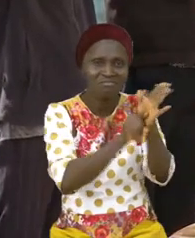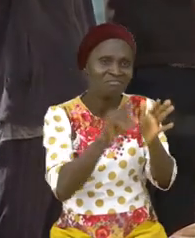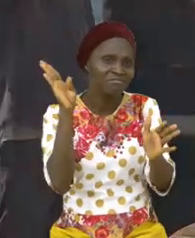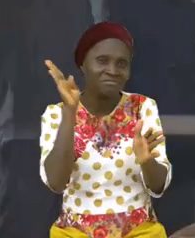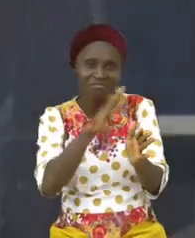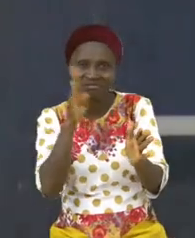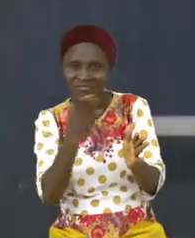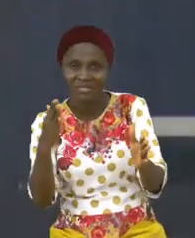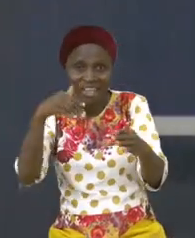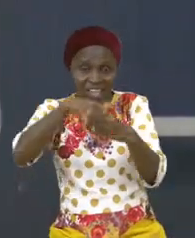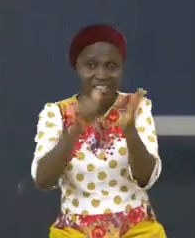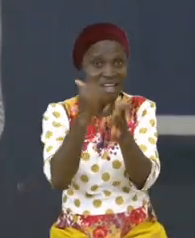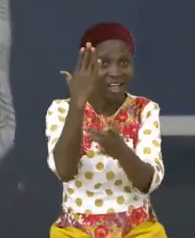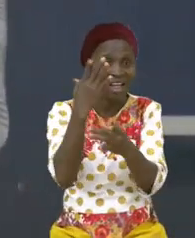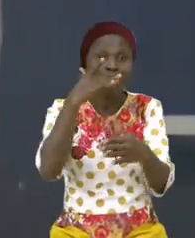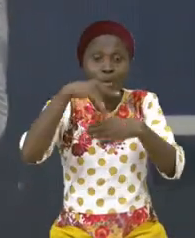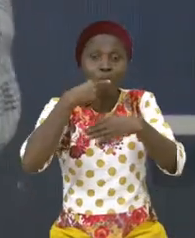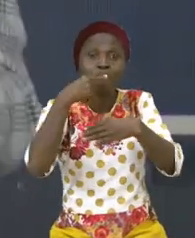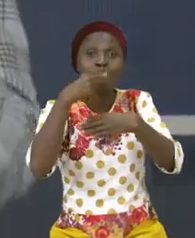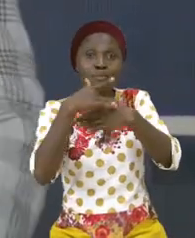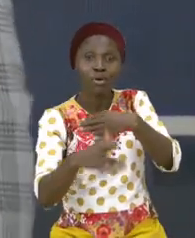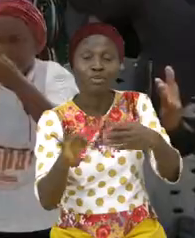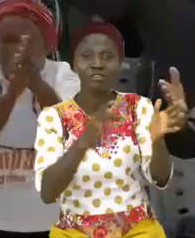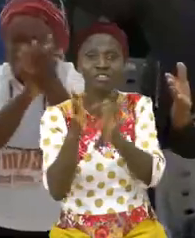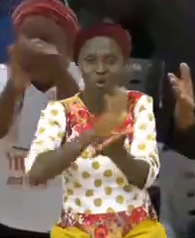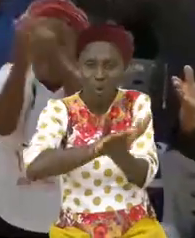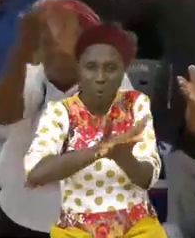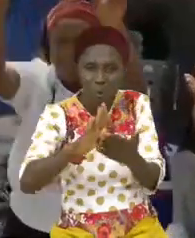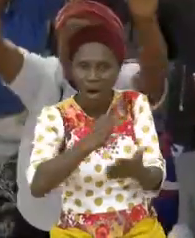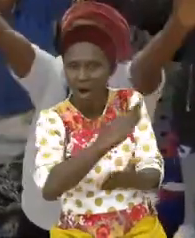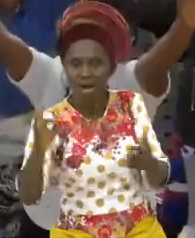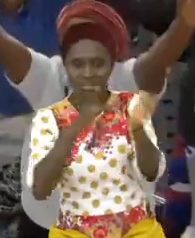on that hand, the blood of Jesus wipes everything away.